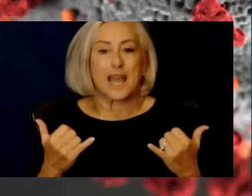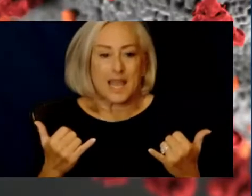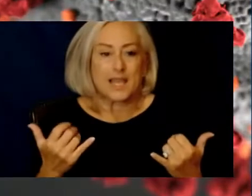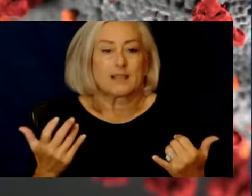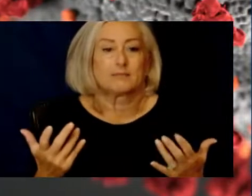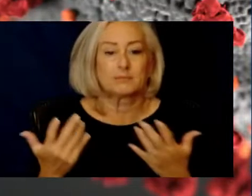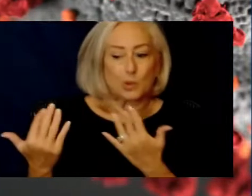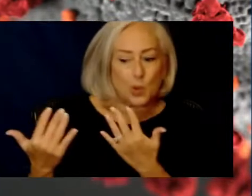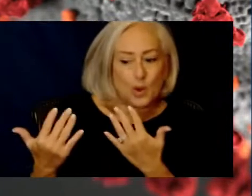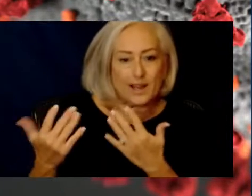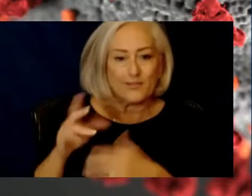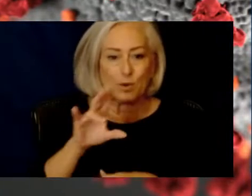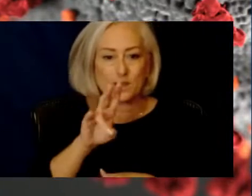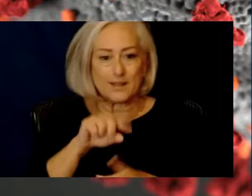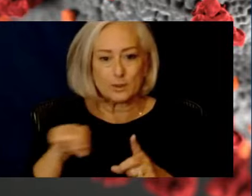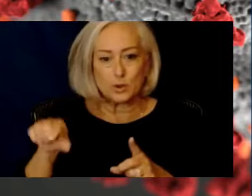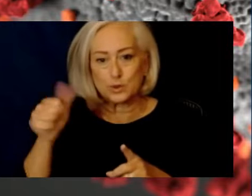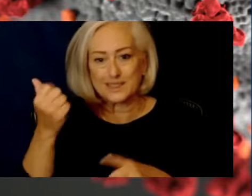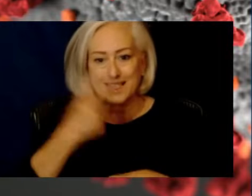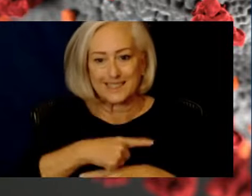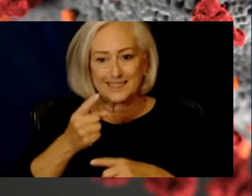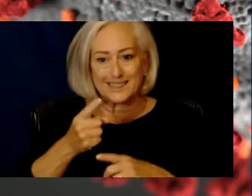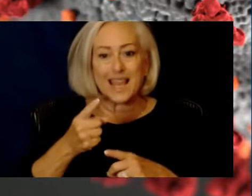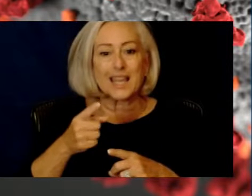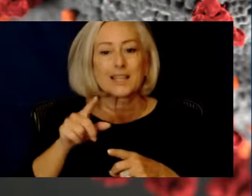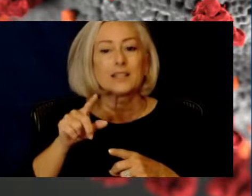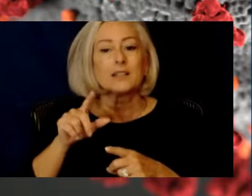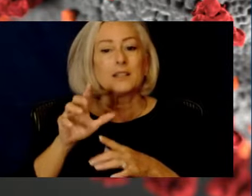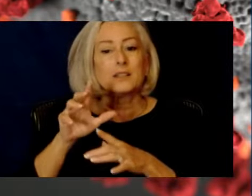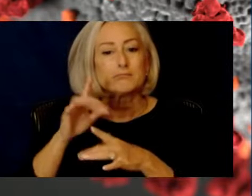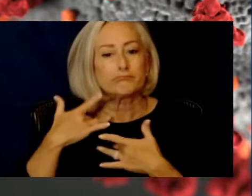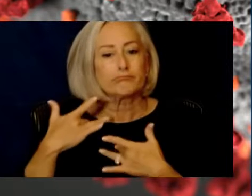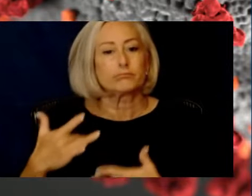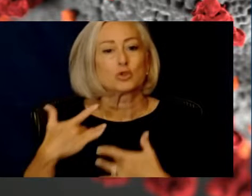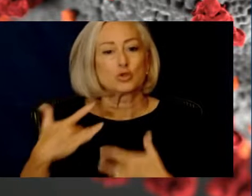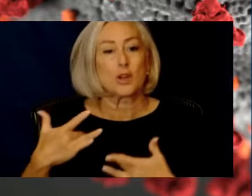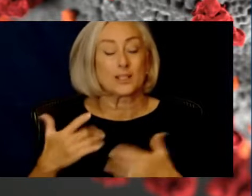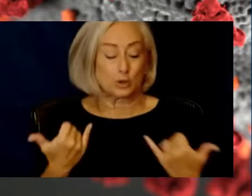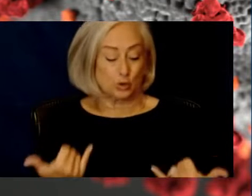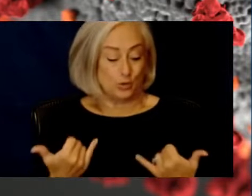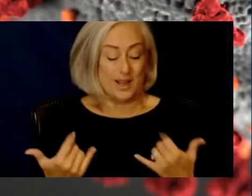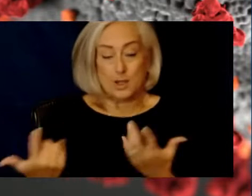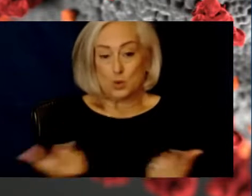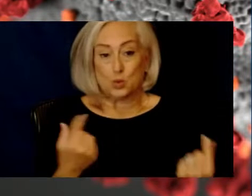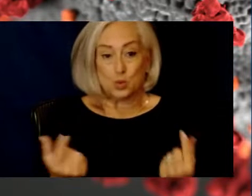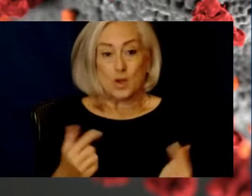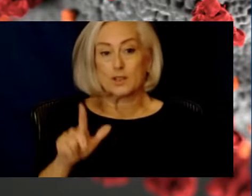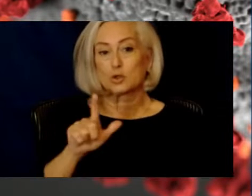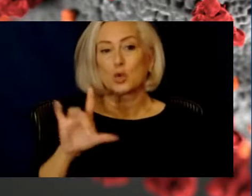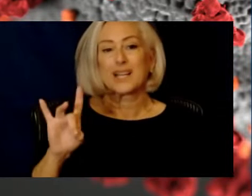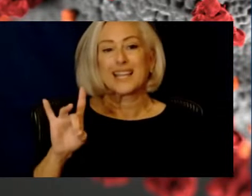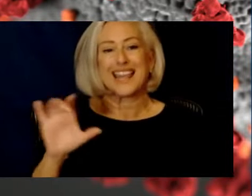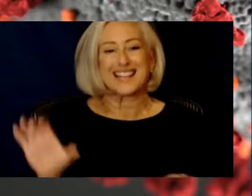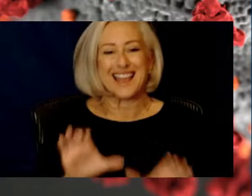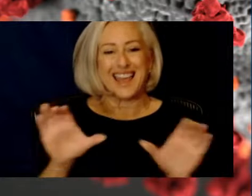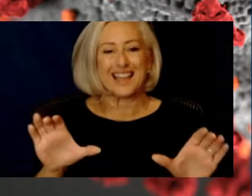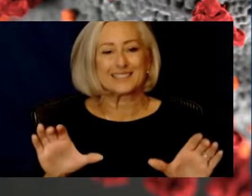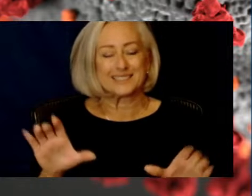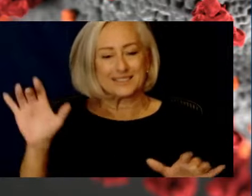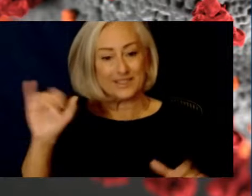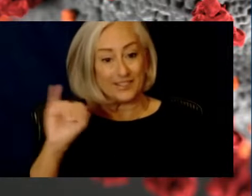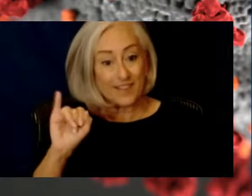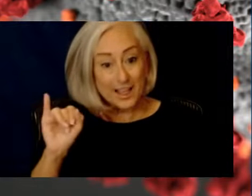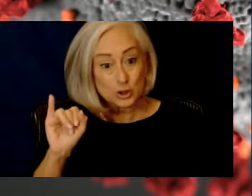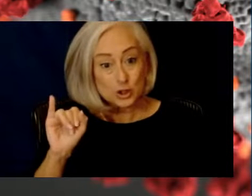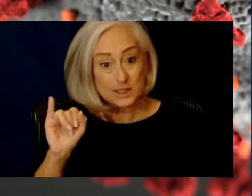that 7 or 10-day trend, but for today, we have 28 active infections, so a few less than Monday. But